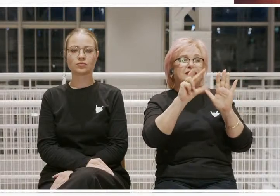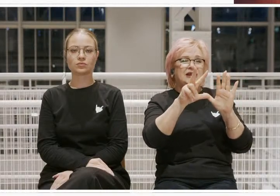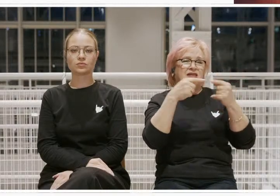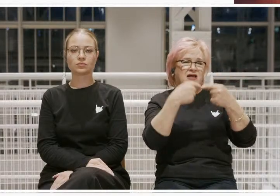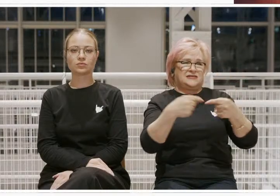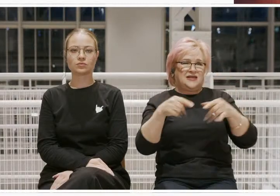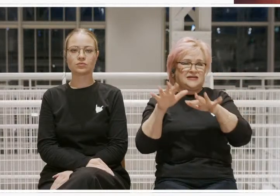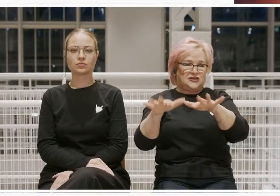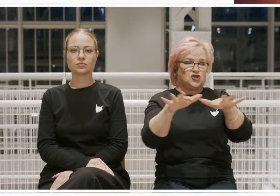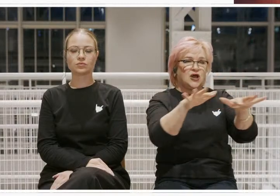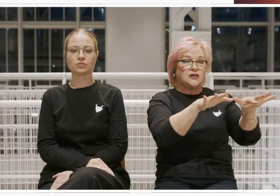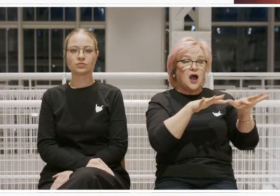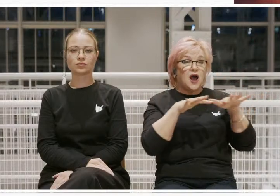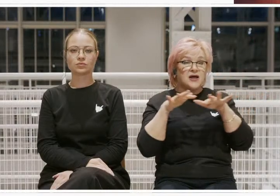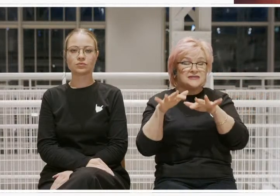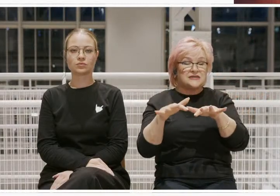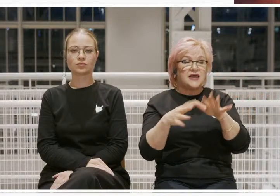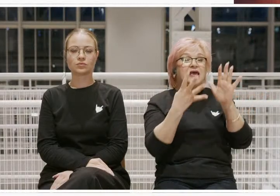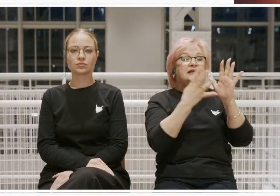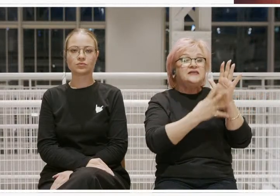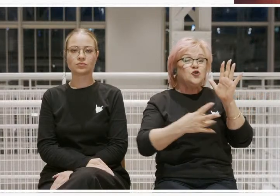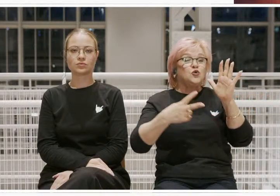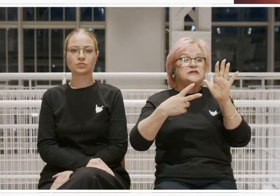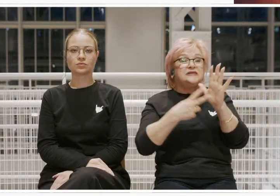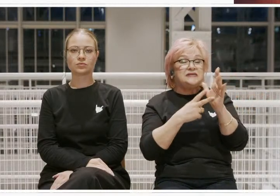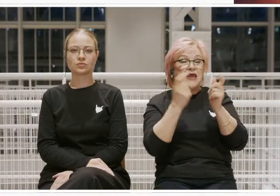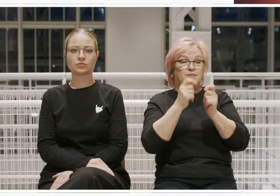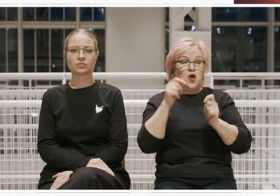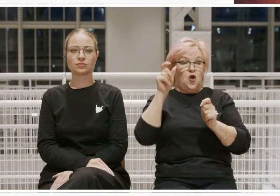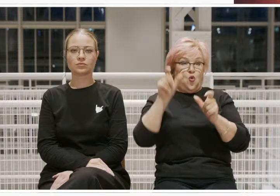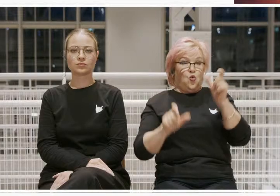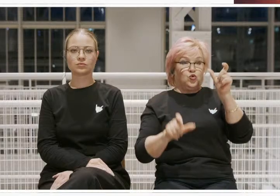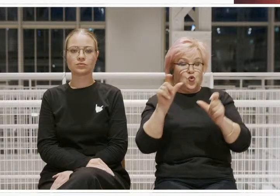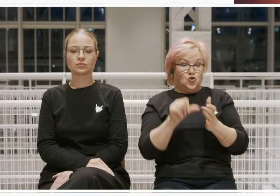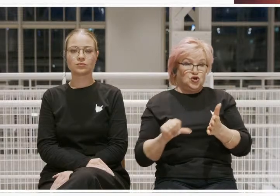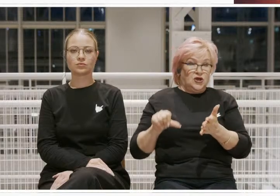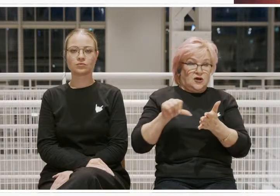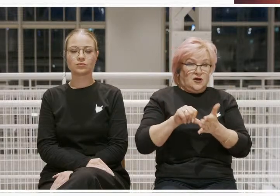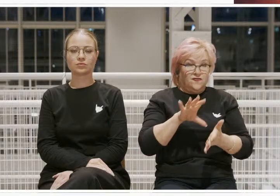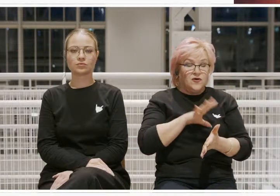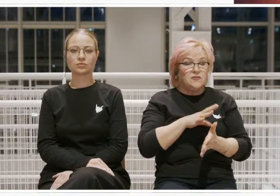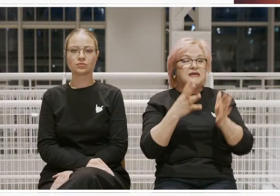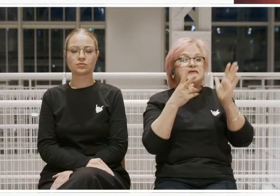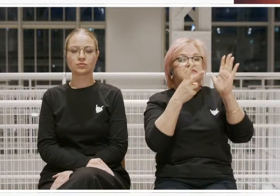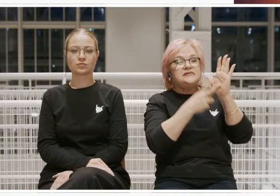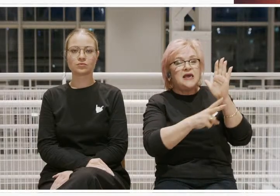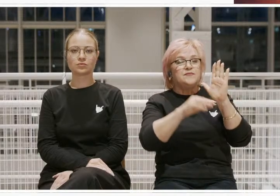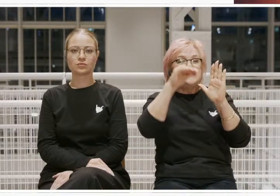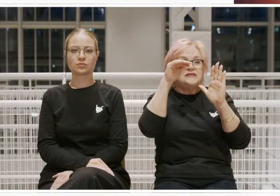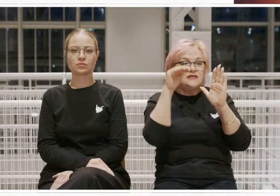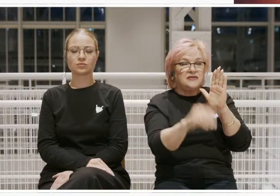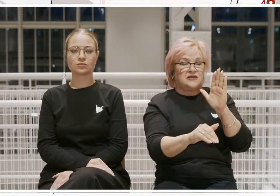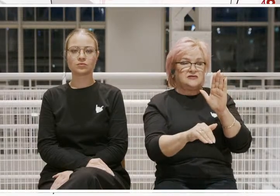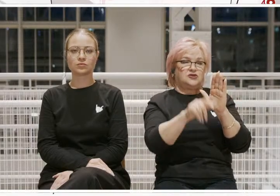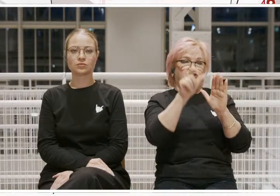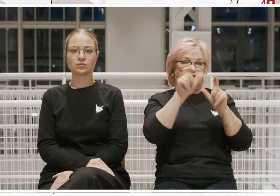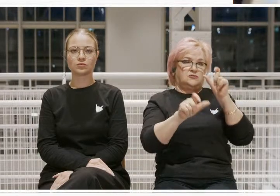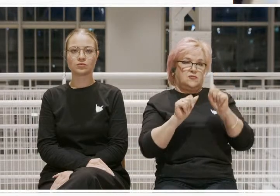the participation of 97 artists and attracted 70,000 visitors.